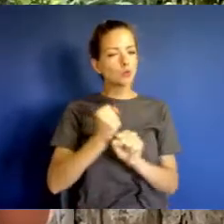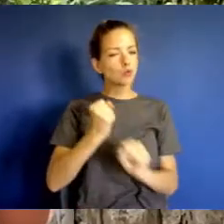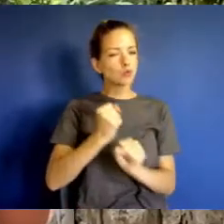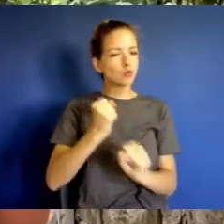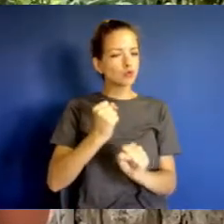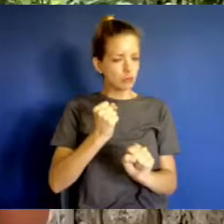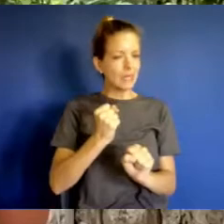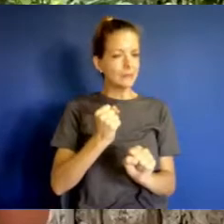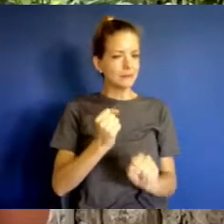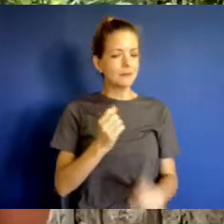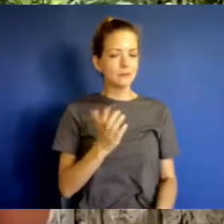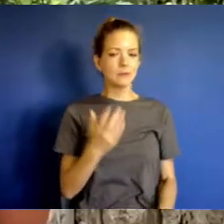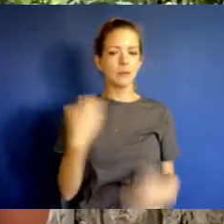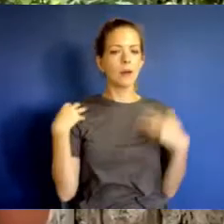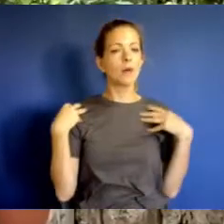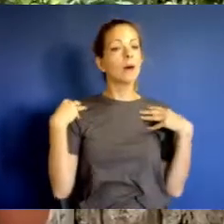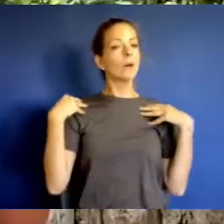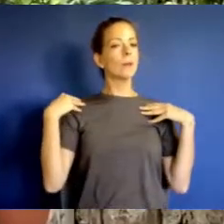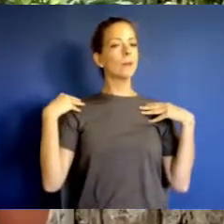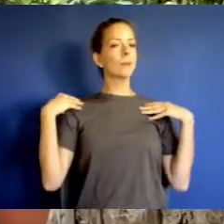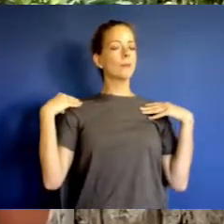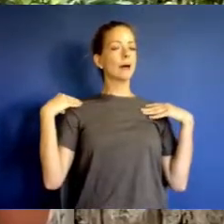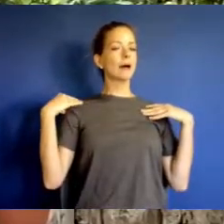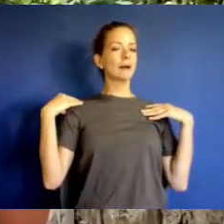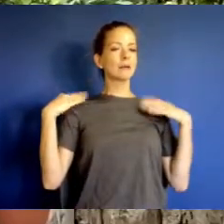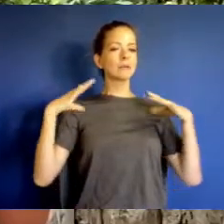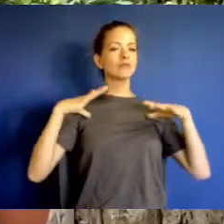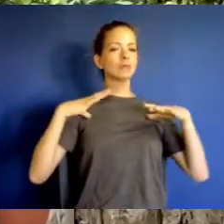the shoulders back.